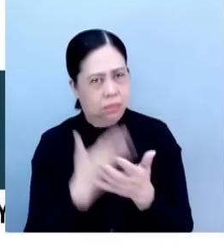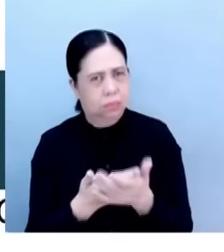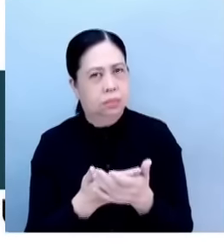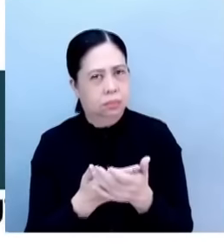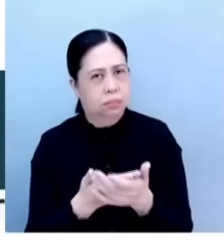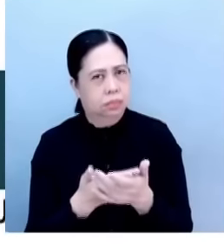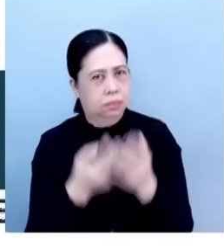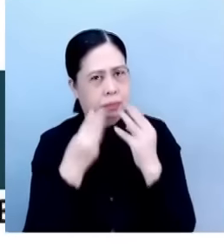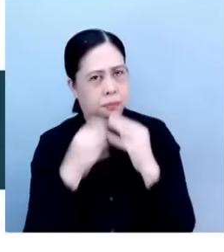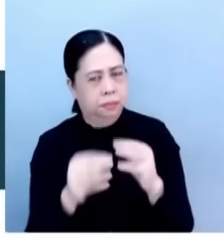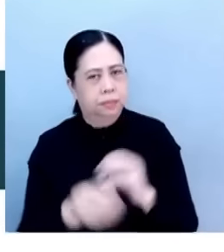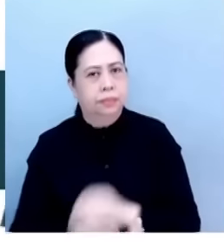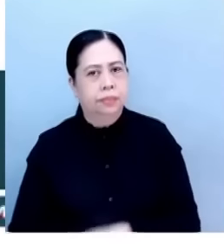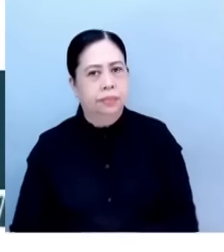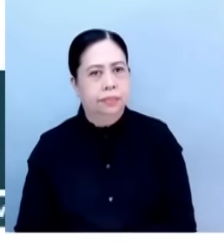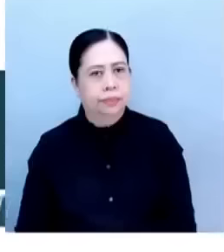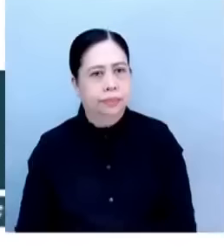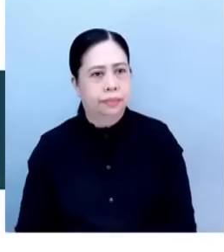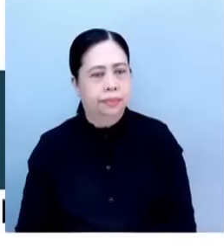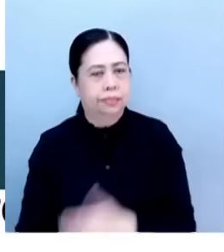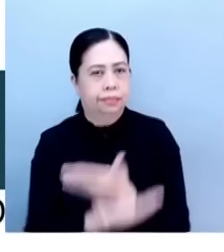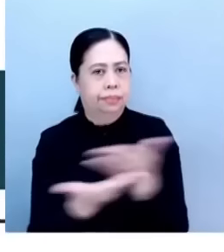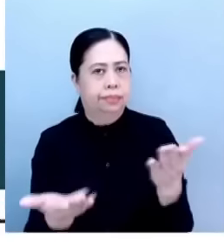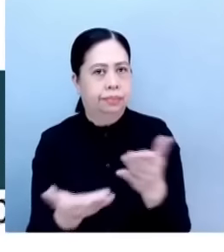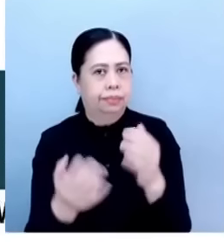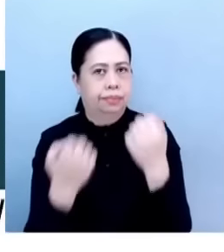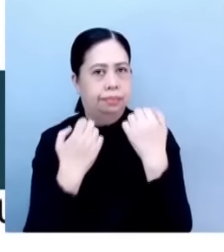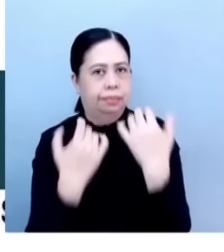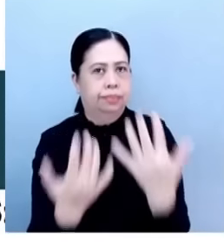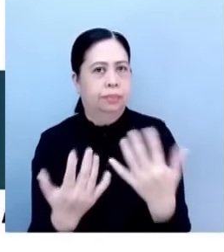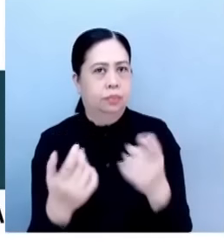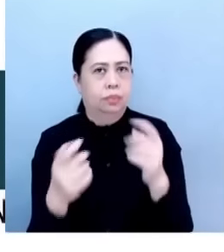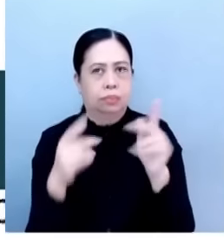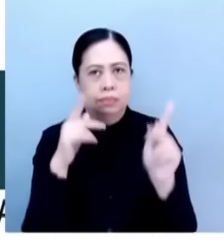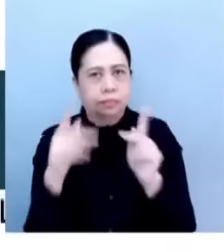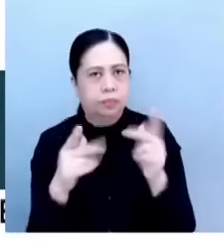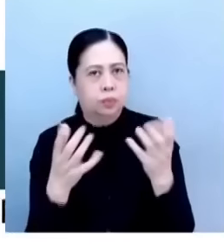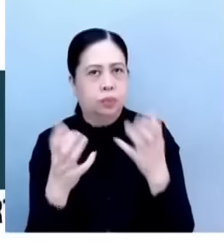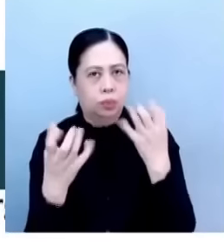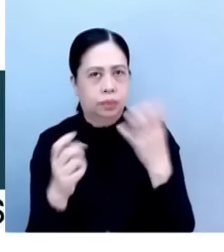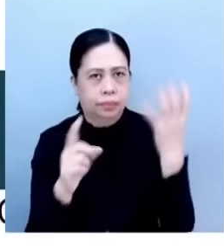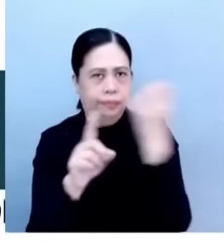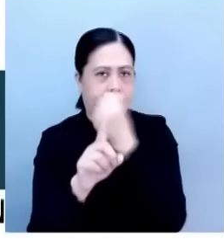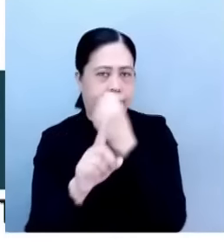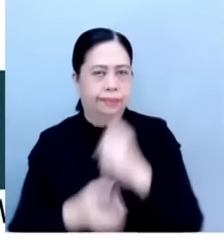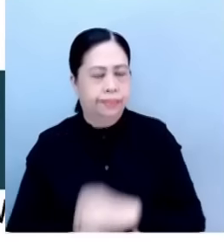message to the audience about what we want to achieve. Attorney Atienza.